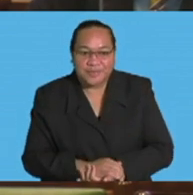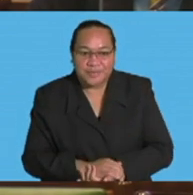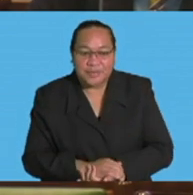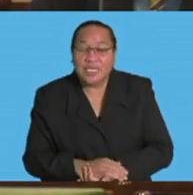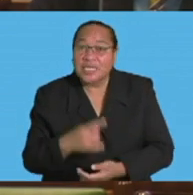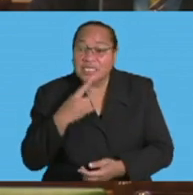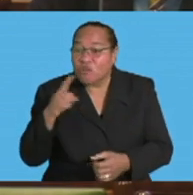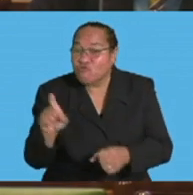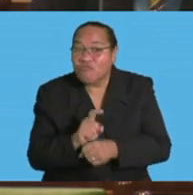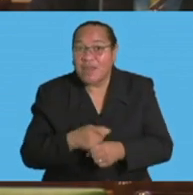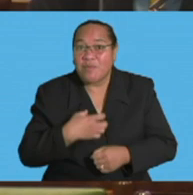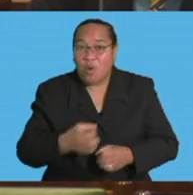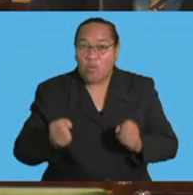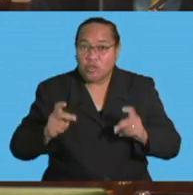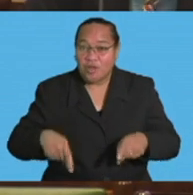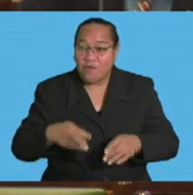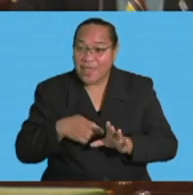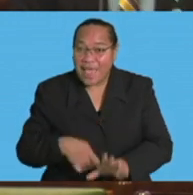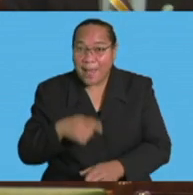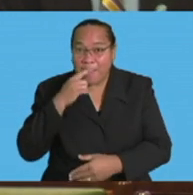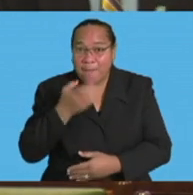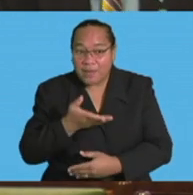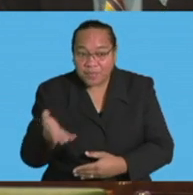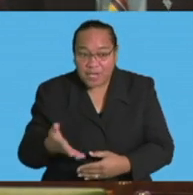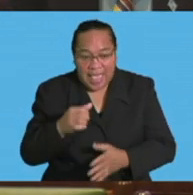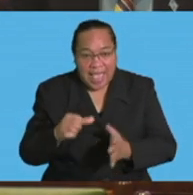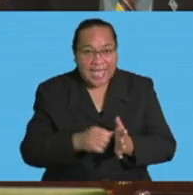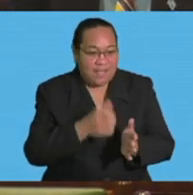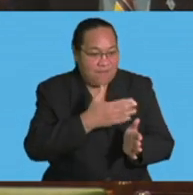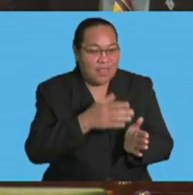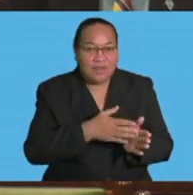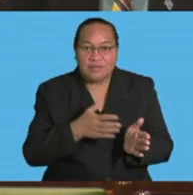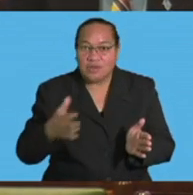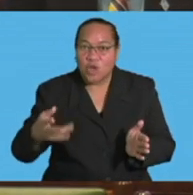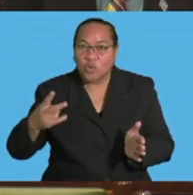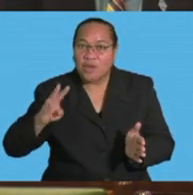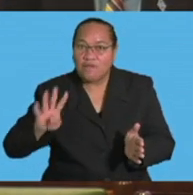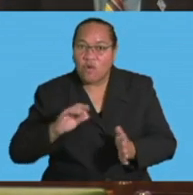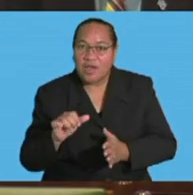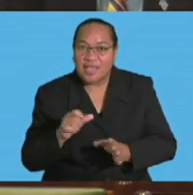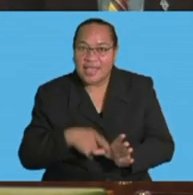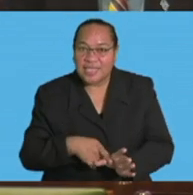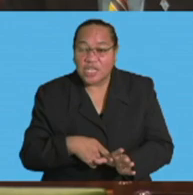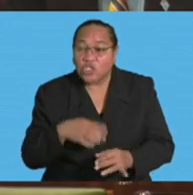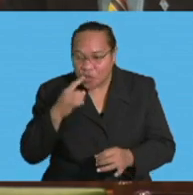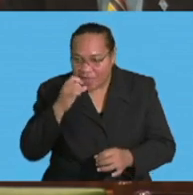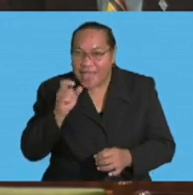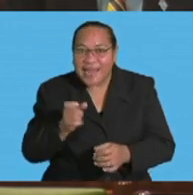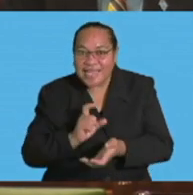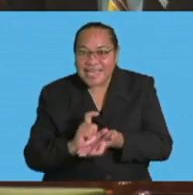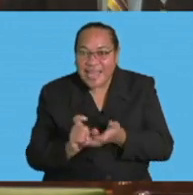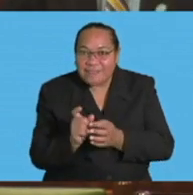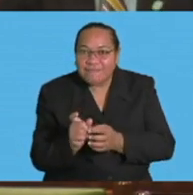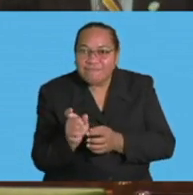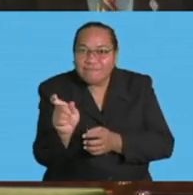is to create more opportunities for young people aged 15 to 24 years to follow clear pathways from